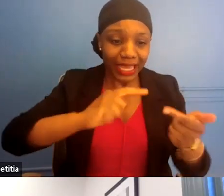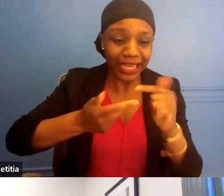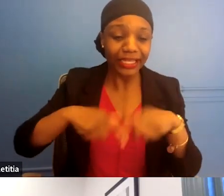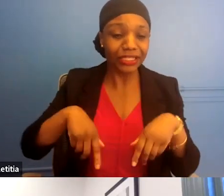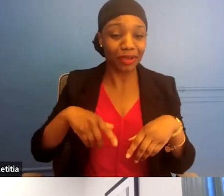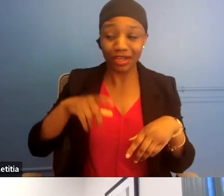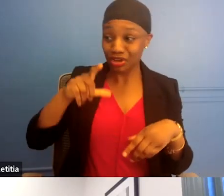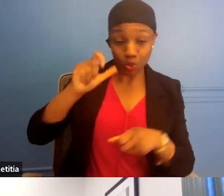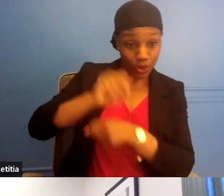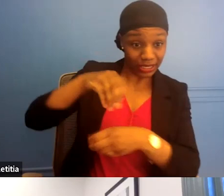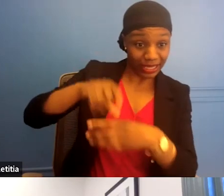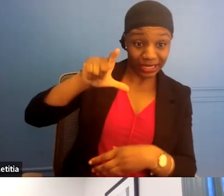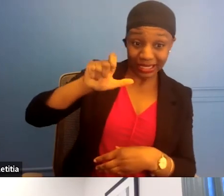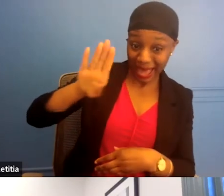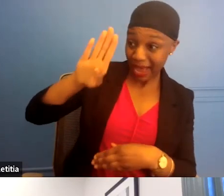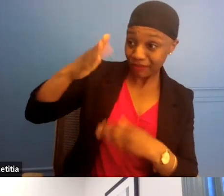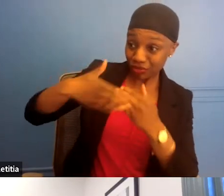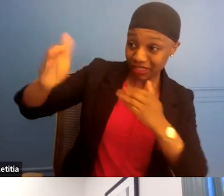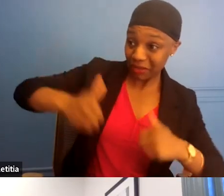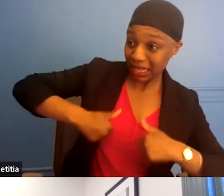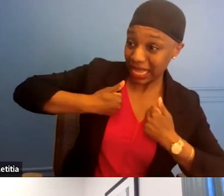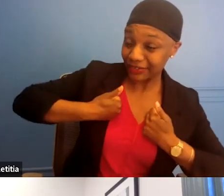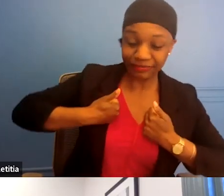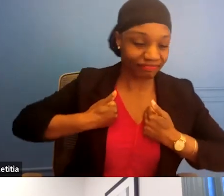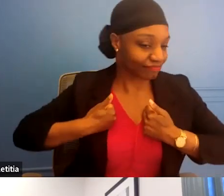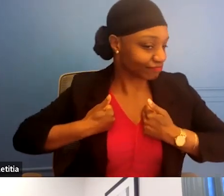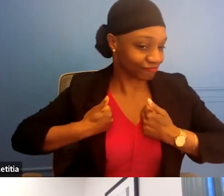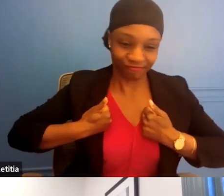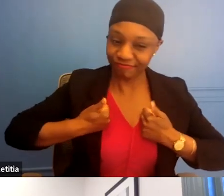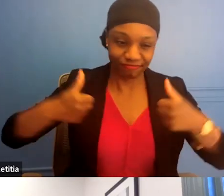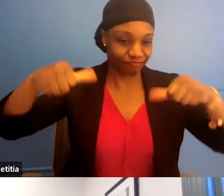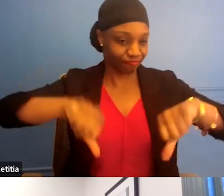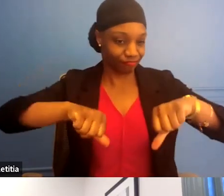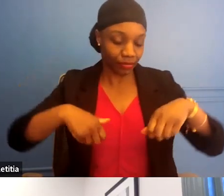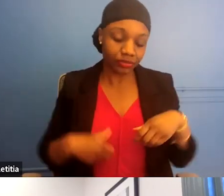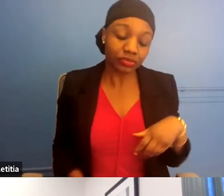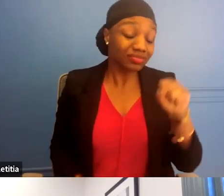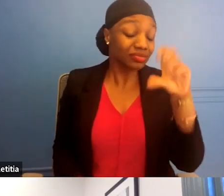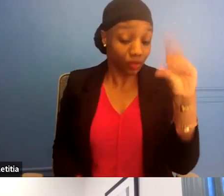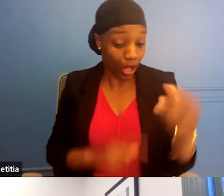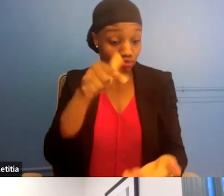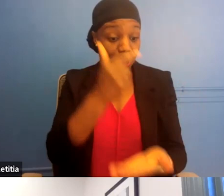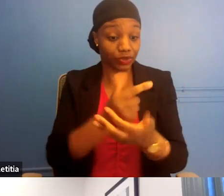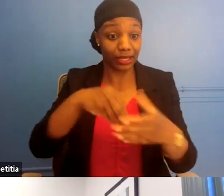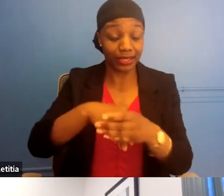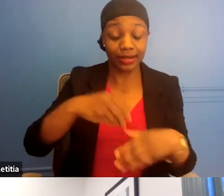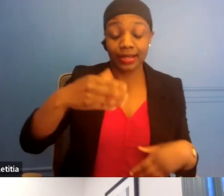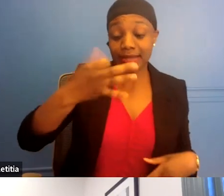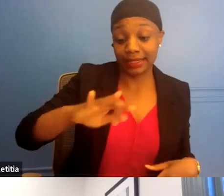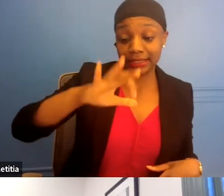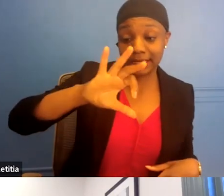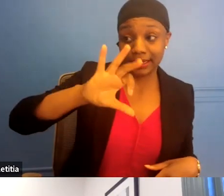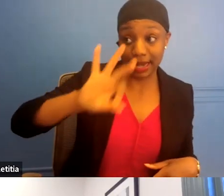a lab for the rest of my life wasn't really what was going to work for me. So when I graduated in